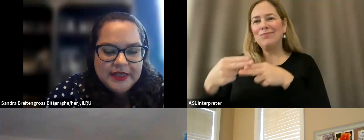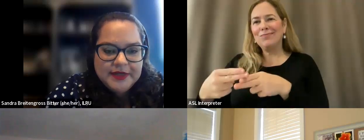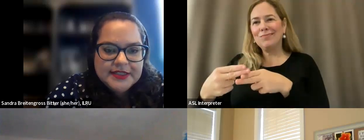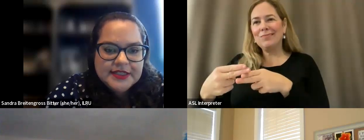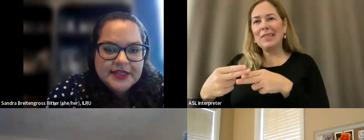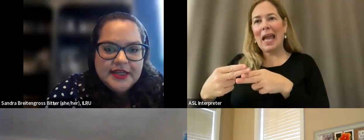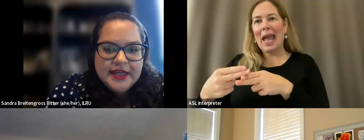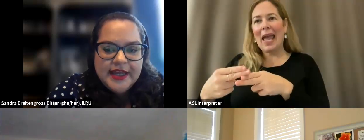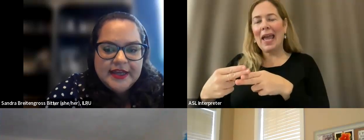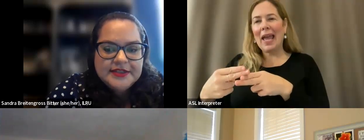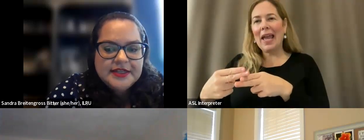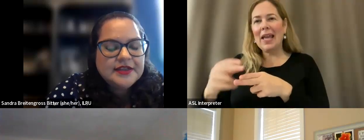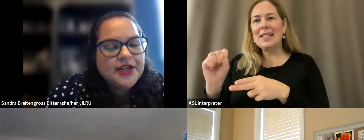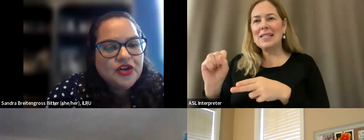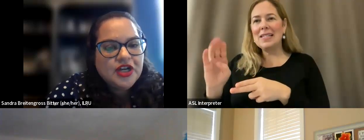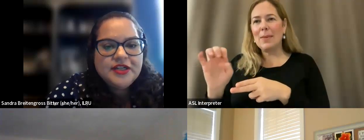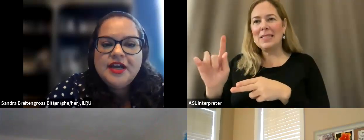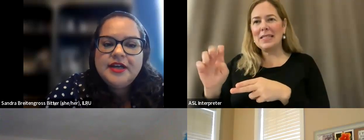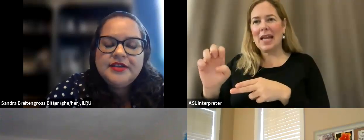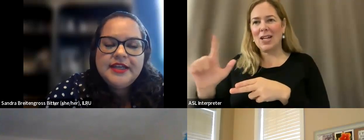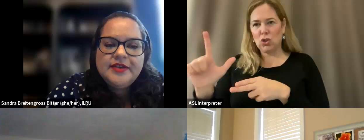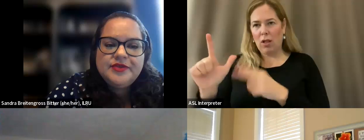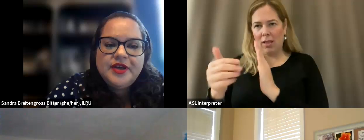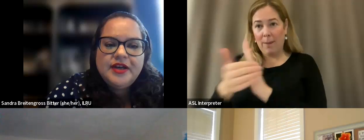substantial amendment. And later on,